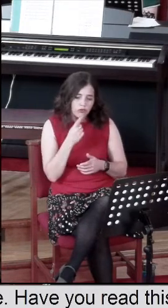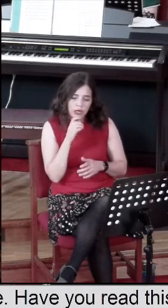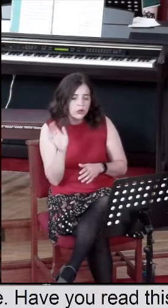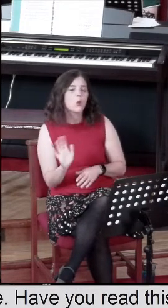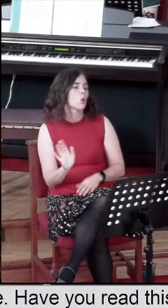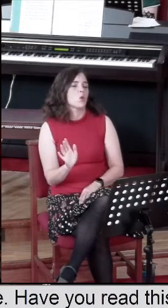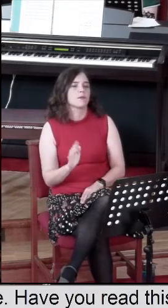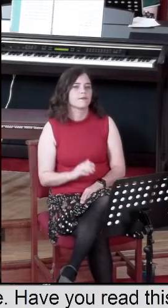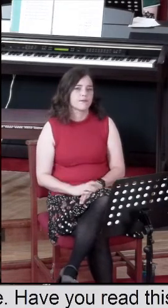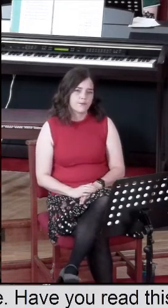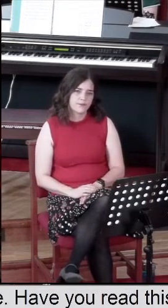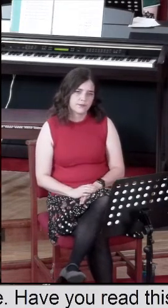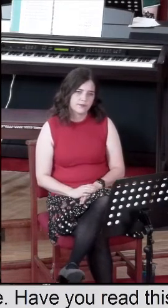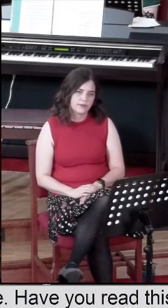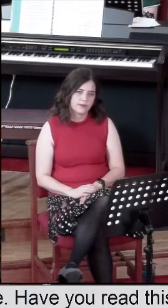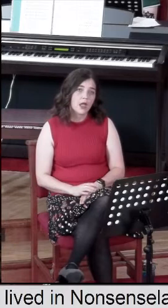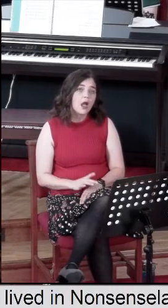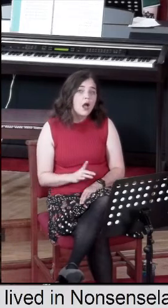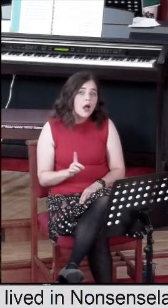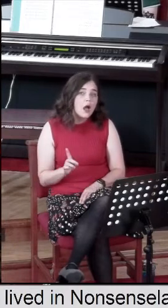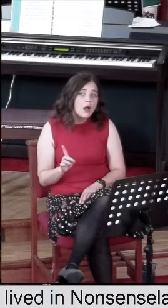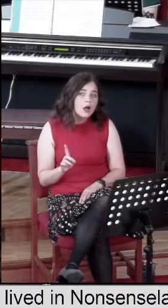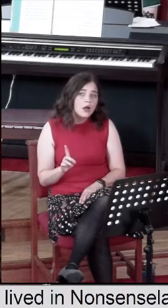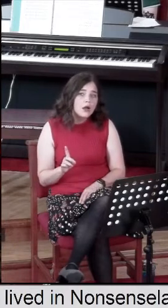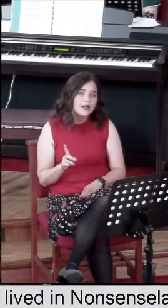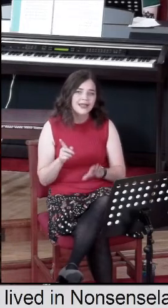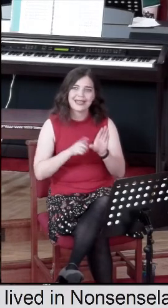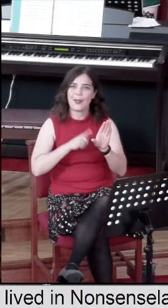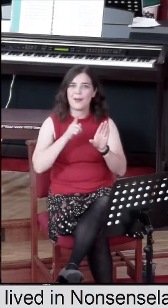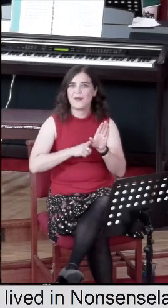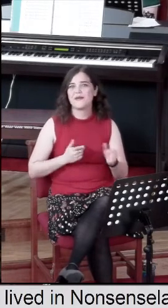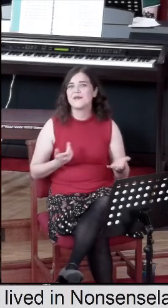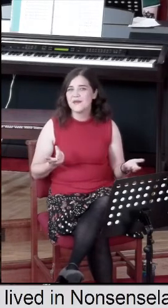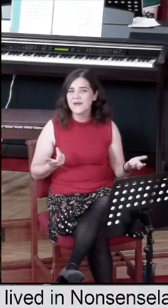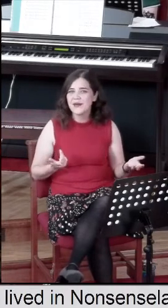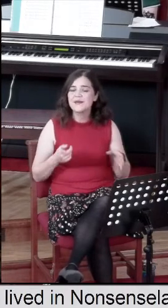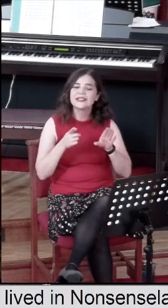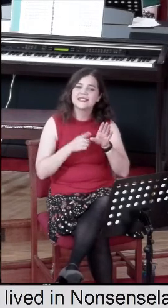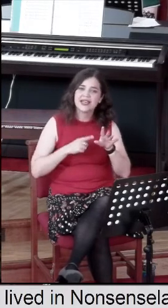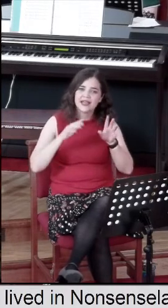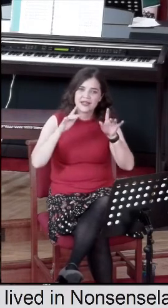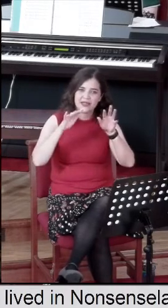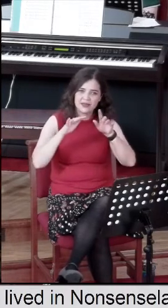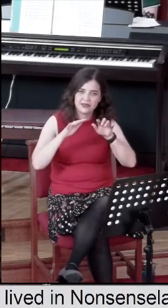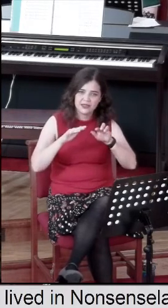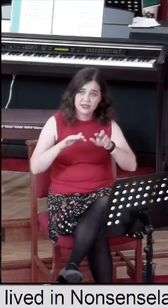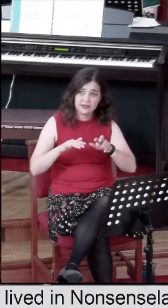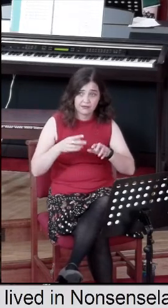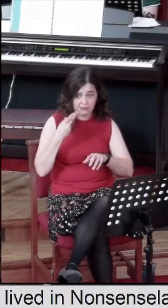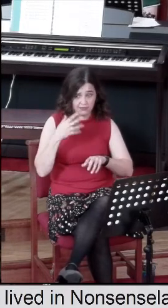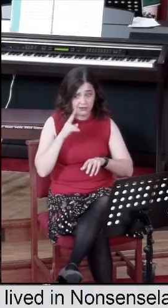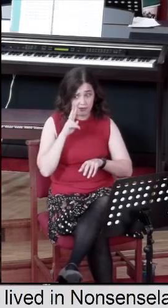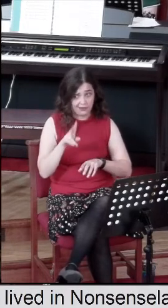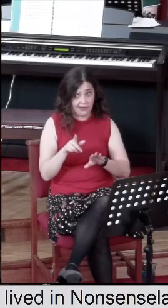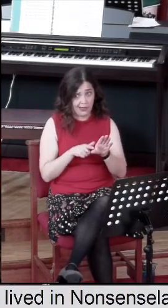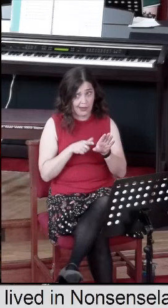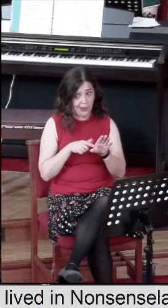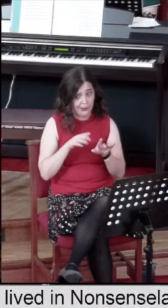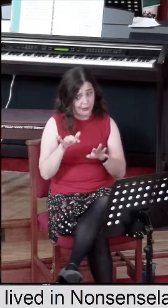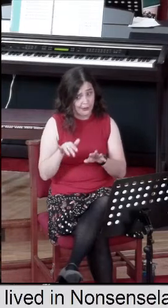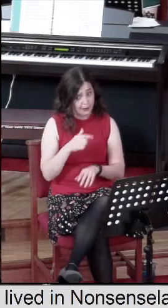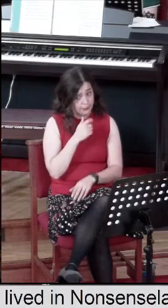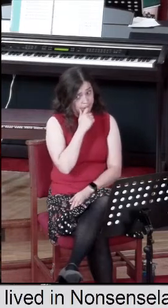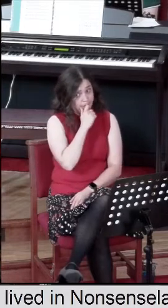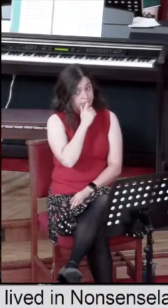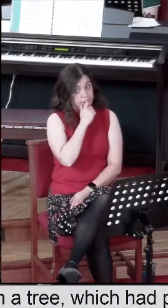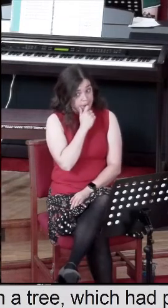red. It was yellow. Yellow snow. Have you ever seen yellow snow? If somebody said